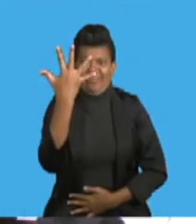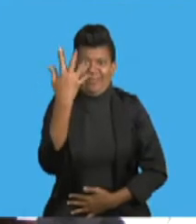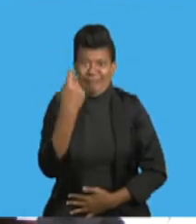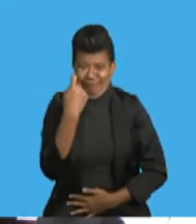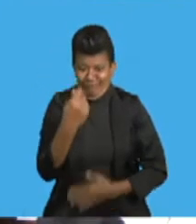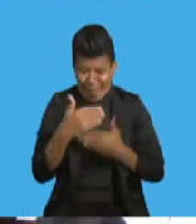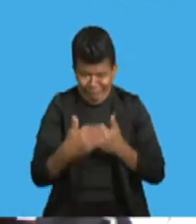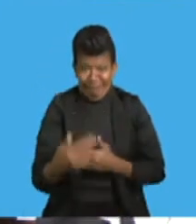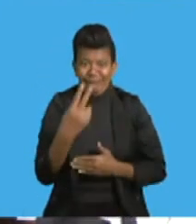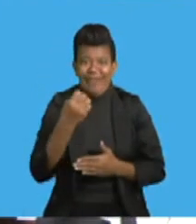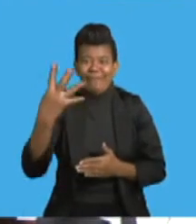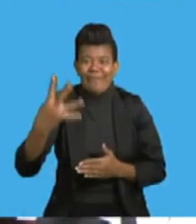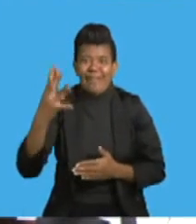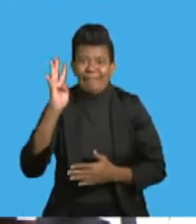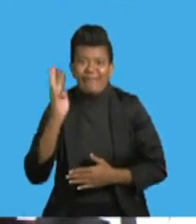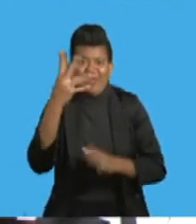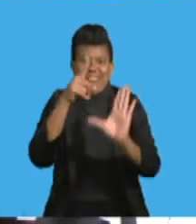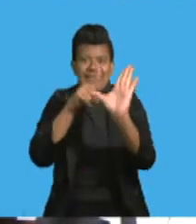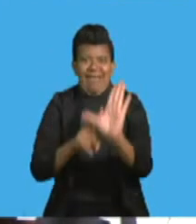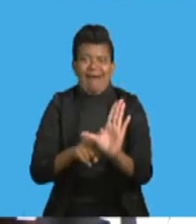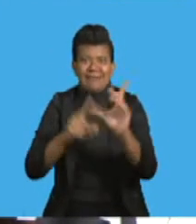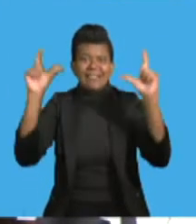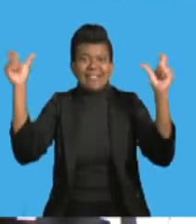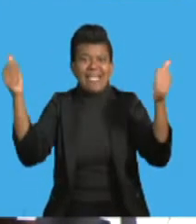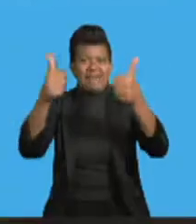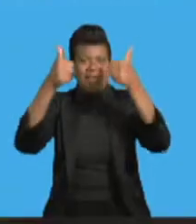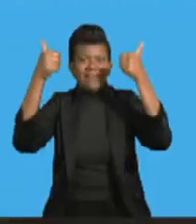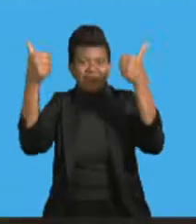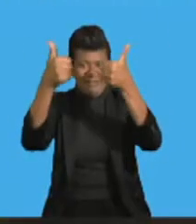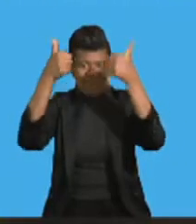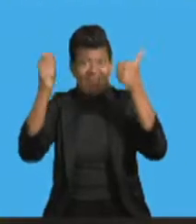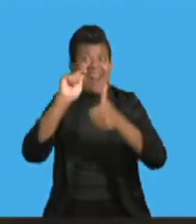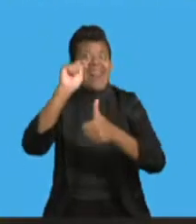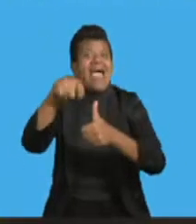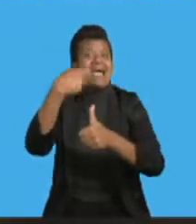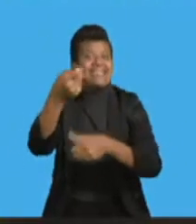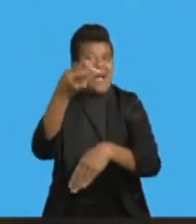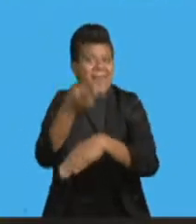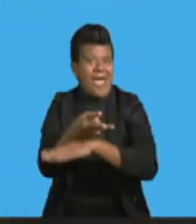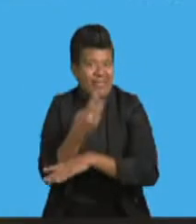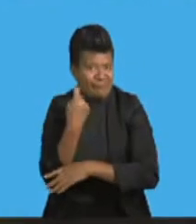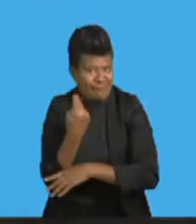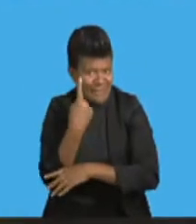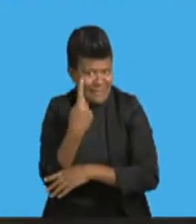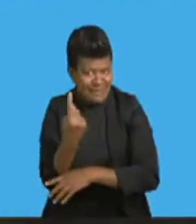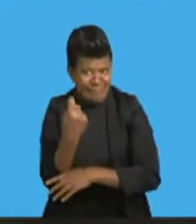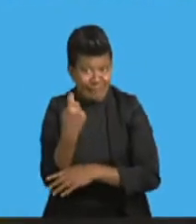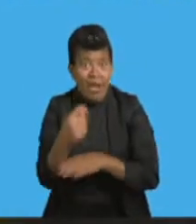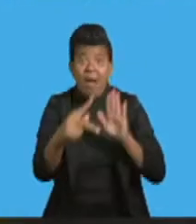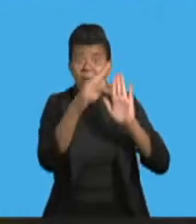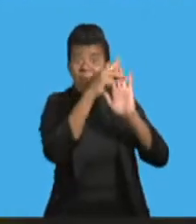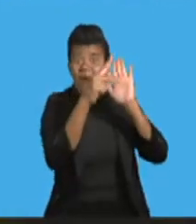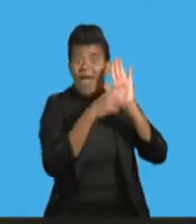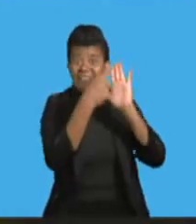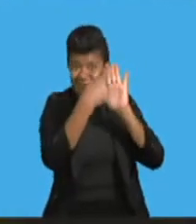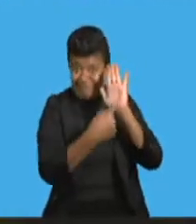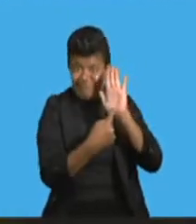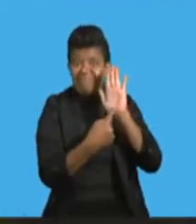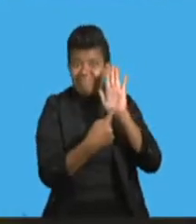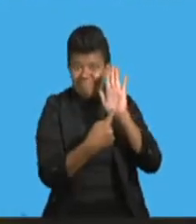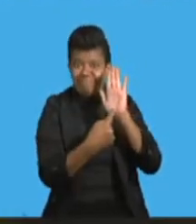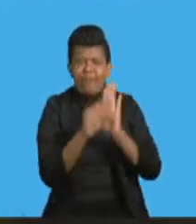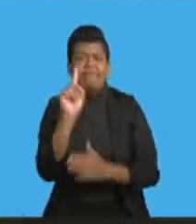its fourth year anniversary next month. The policy basically, for the first time,